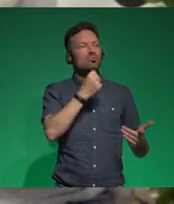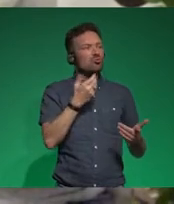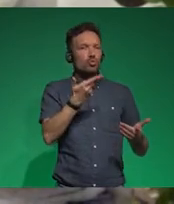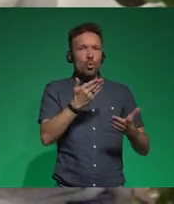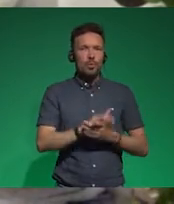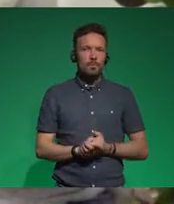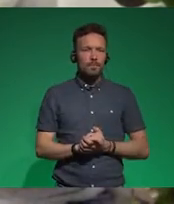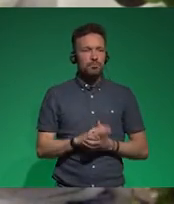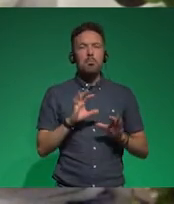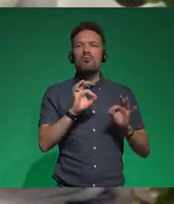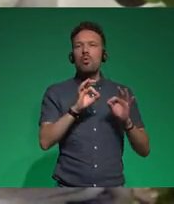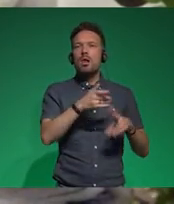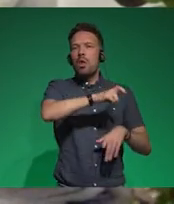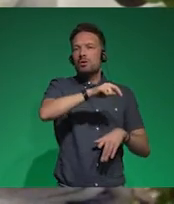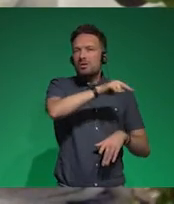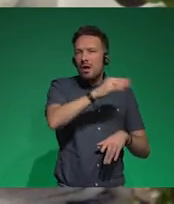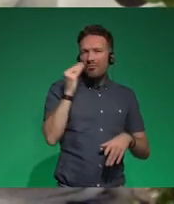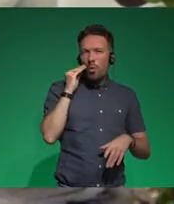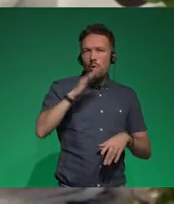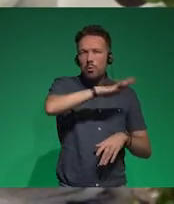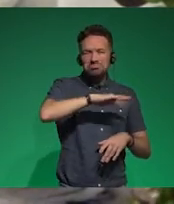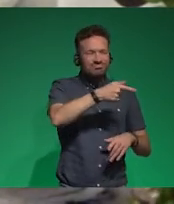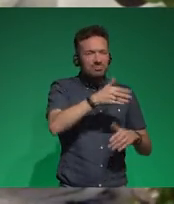still going on today, a lot